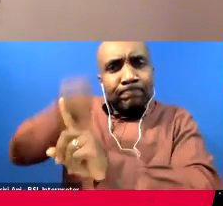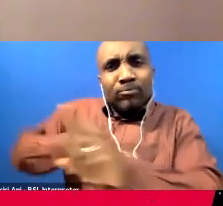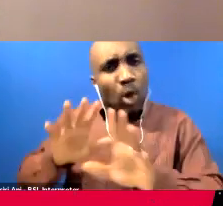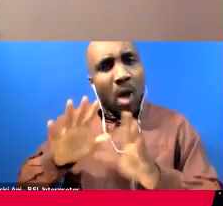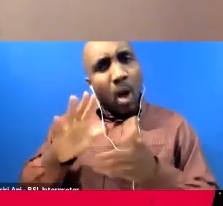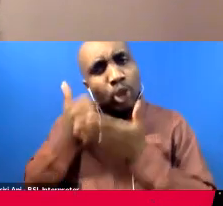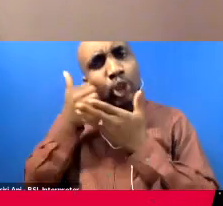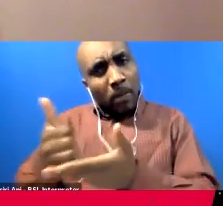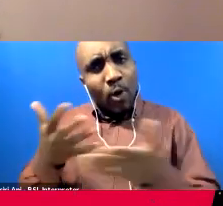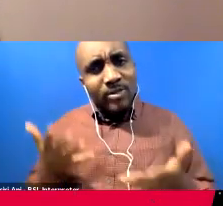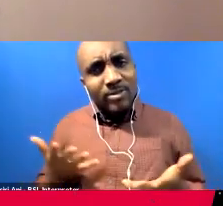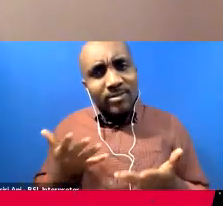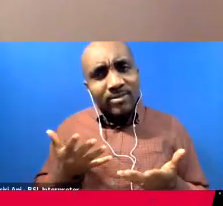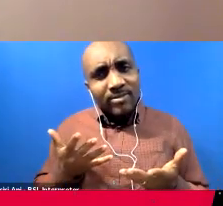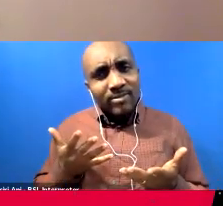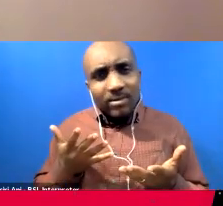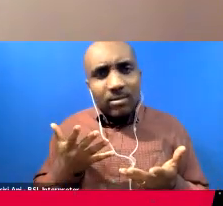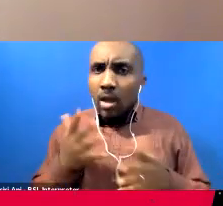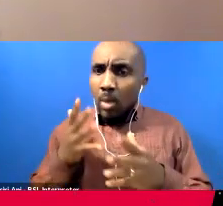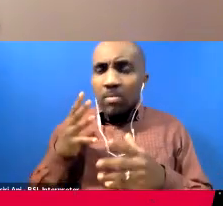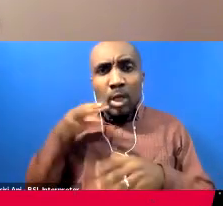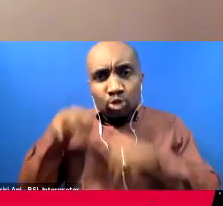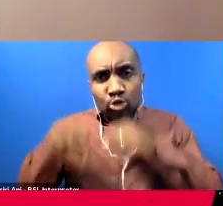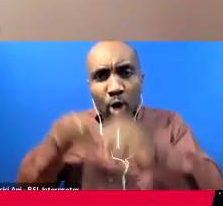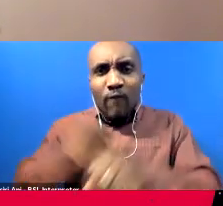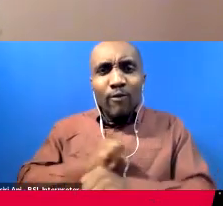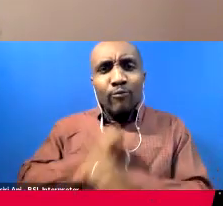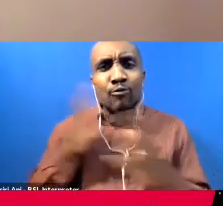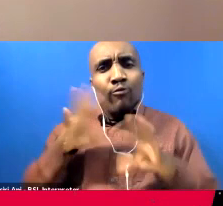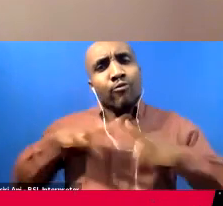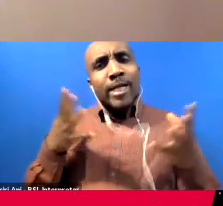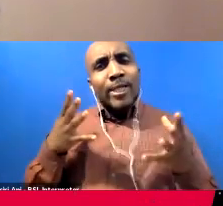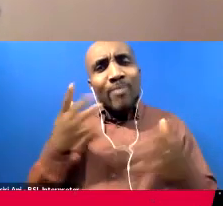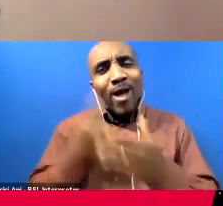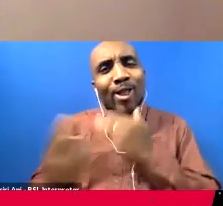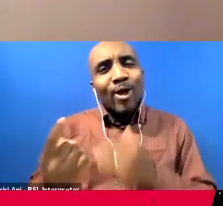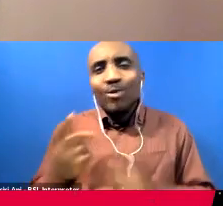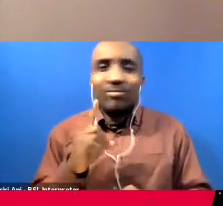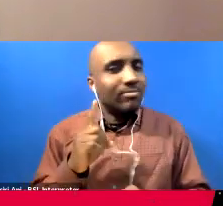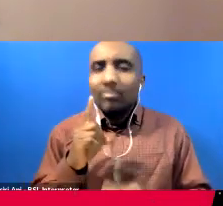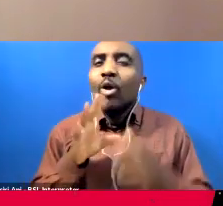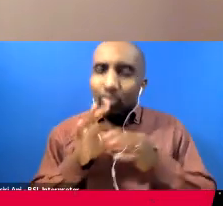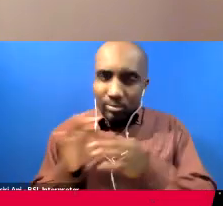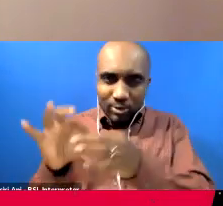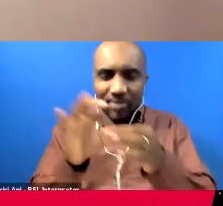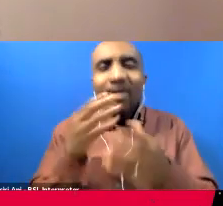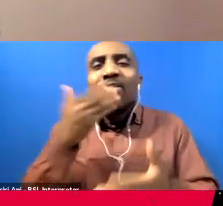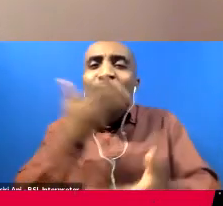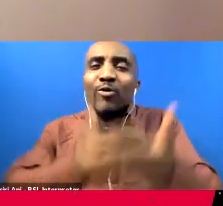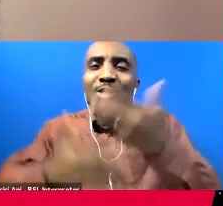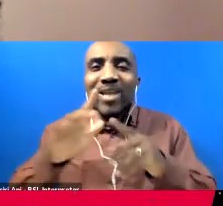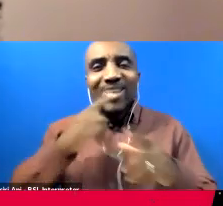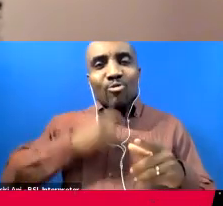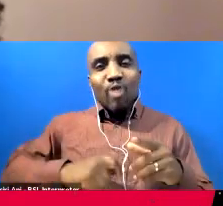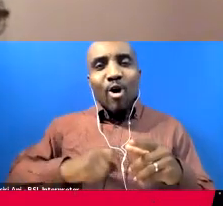in that these people, no one is alone in their fights for freedom. And thank you for highlighting the different roles as well that we play